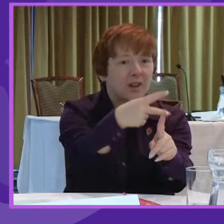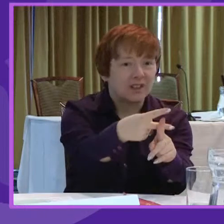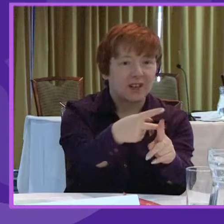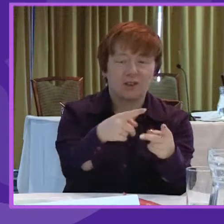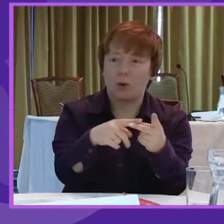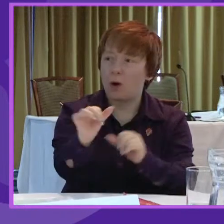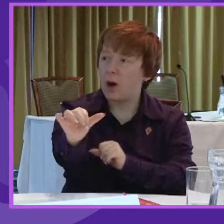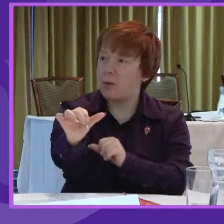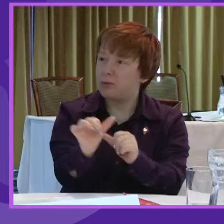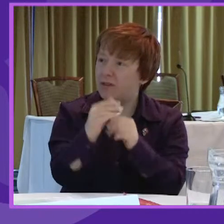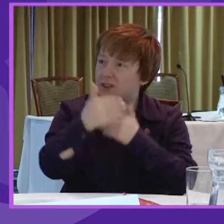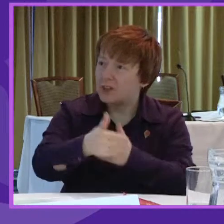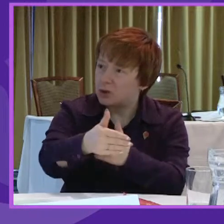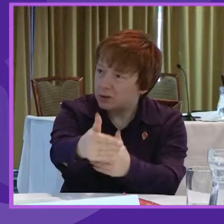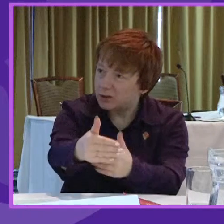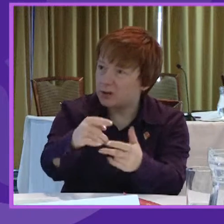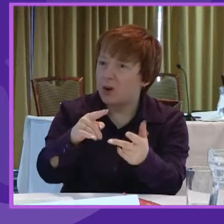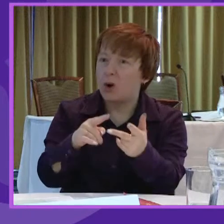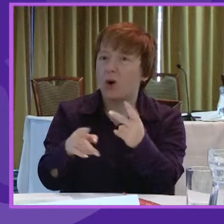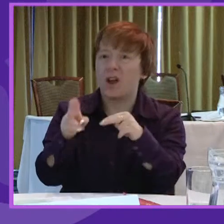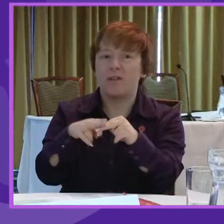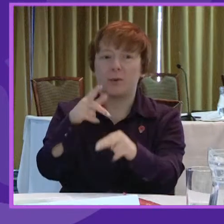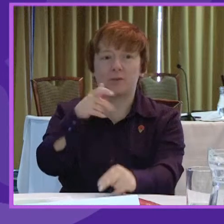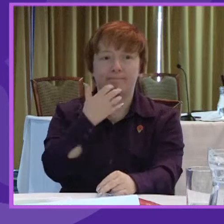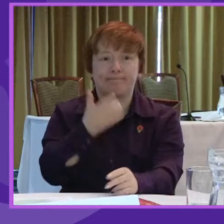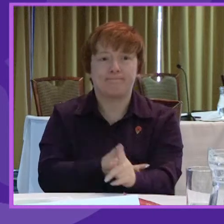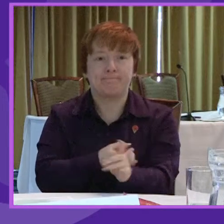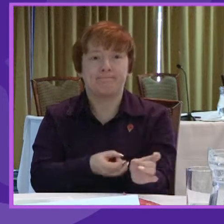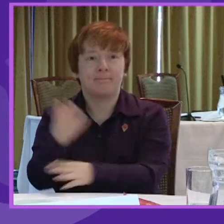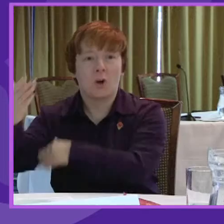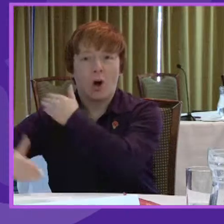not discharging people who miss a session because they've had to go into hospital, for example.